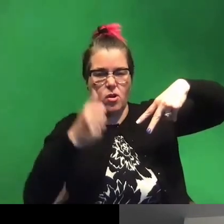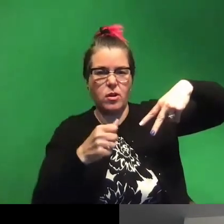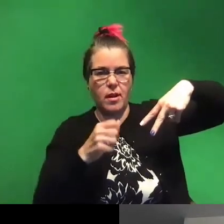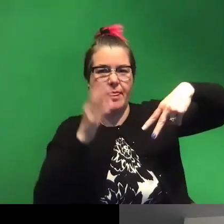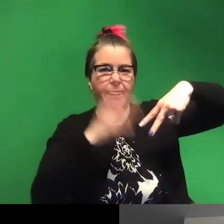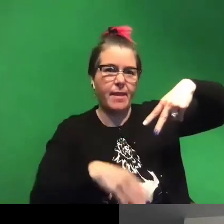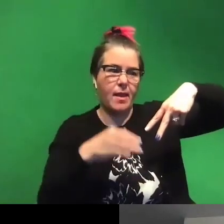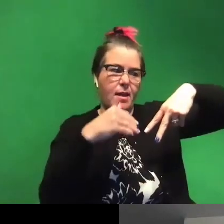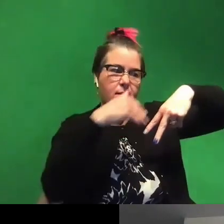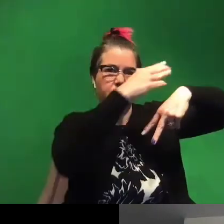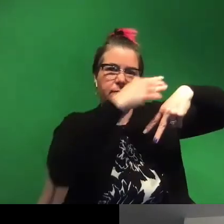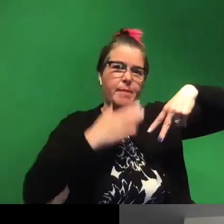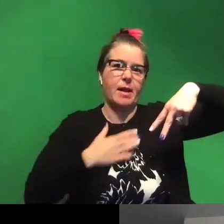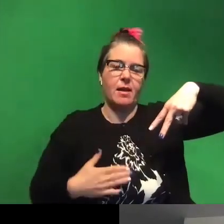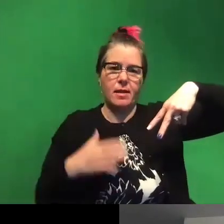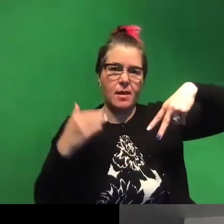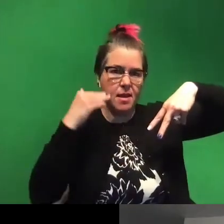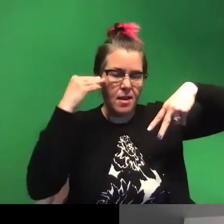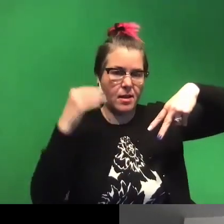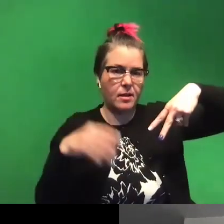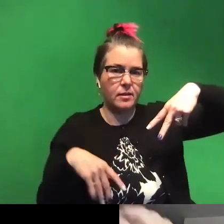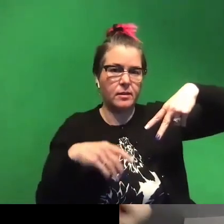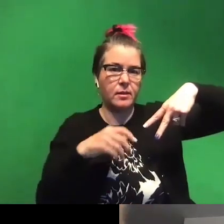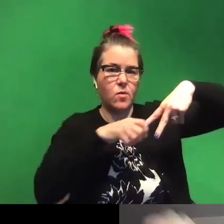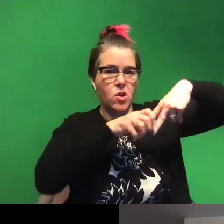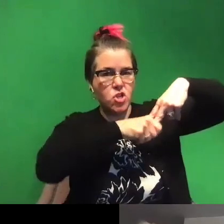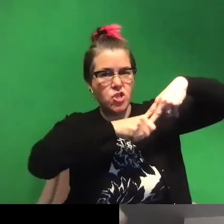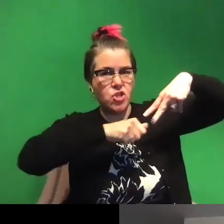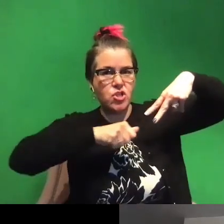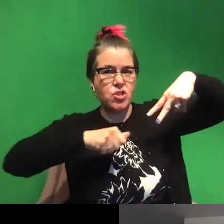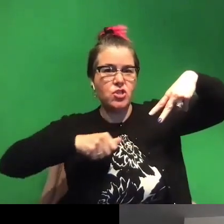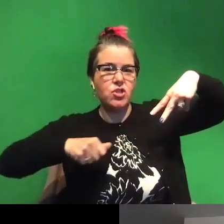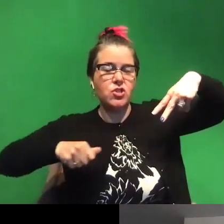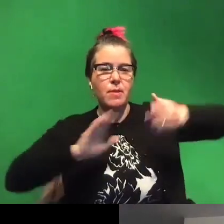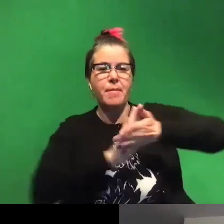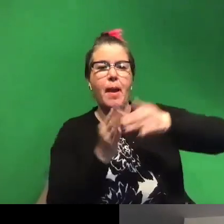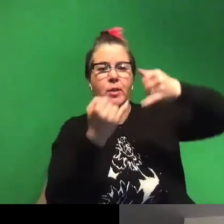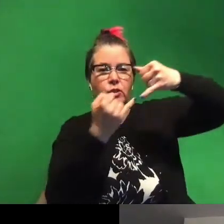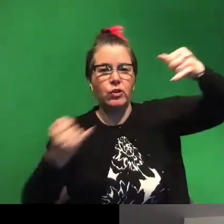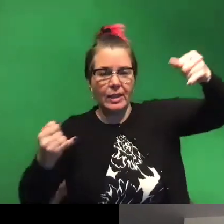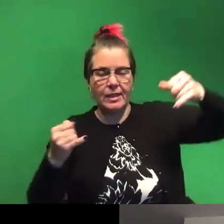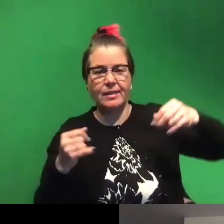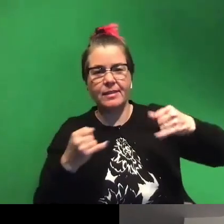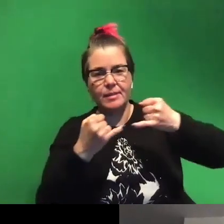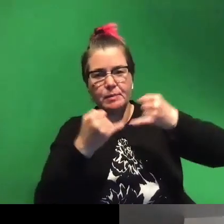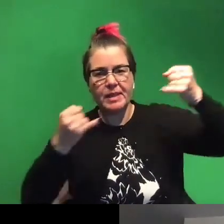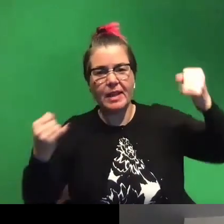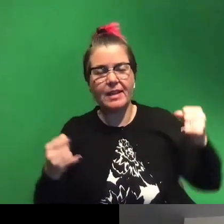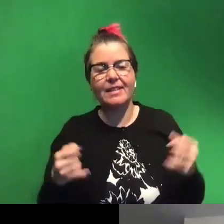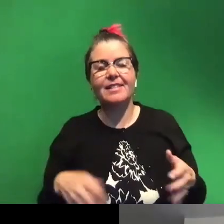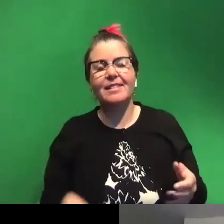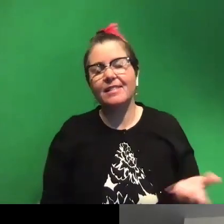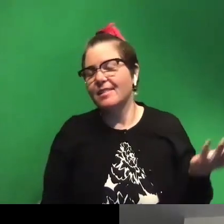it pulls your head. So you just like you become a string. But just like this